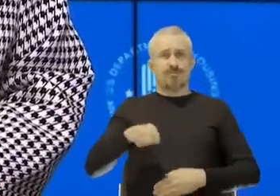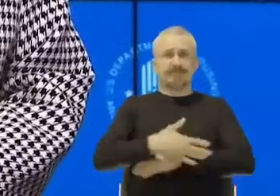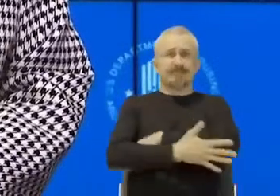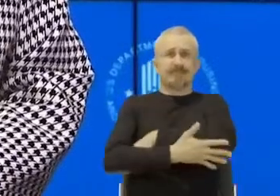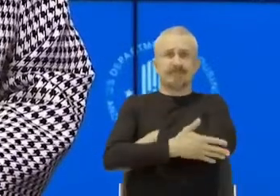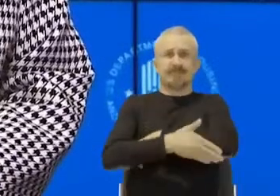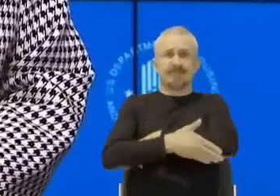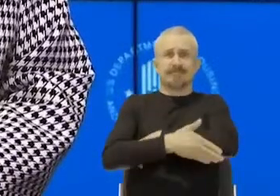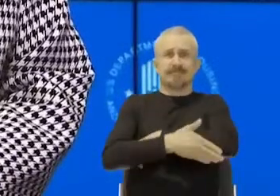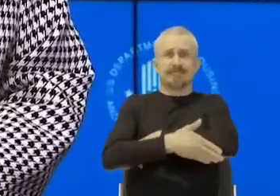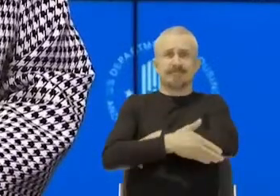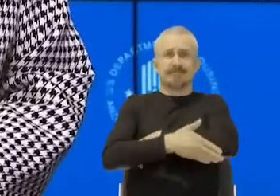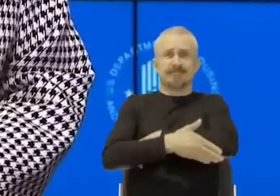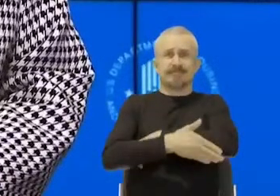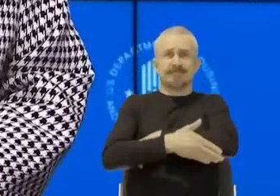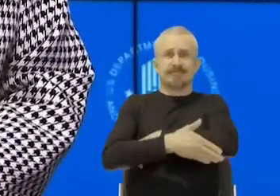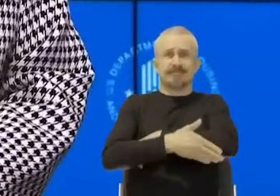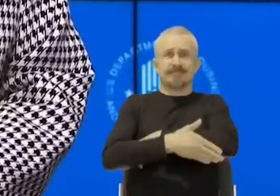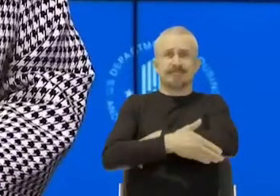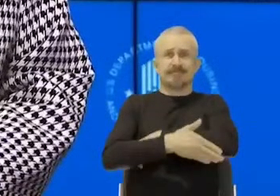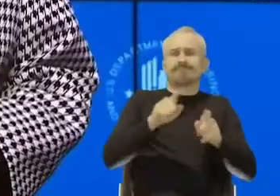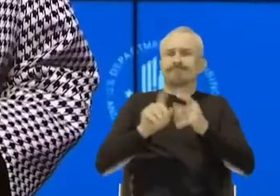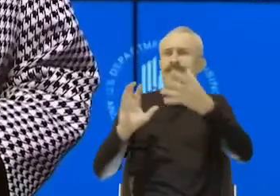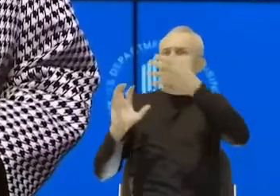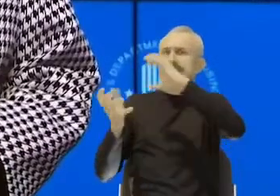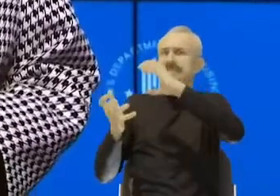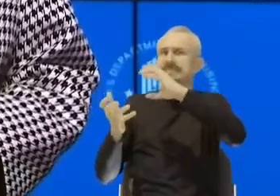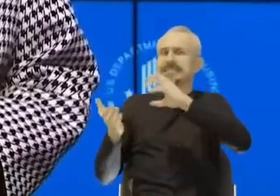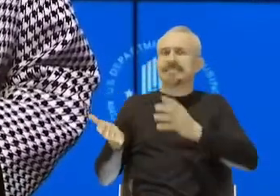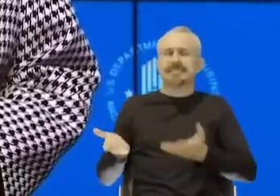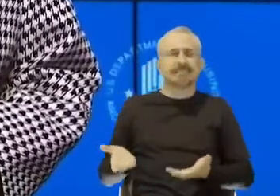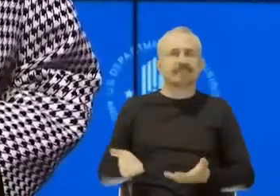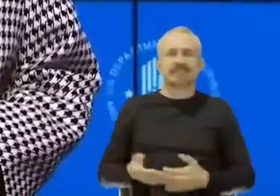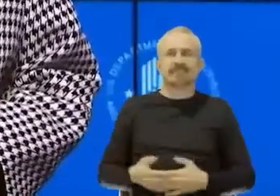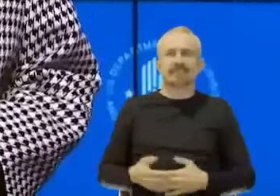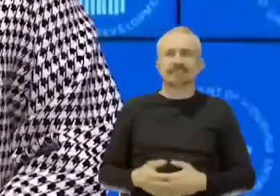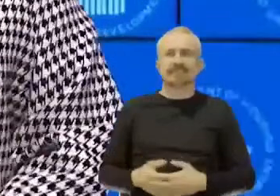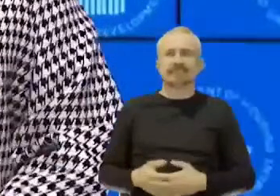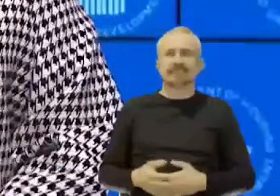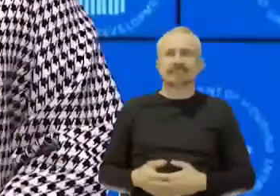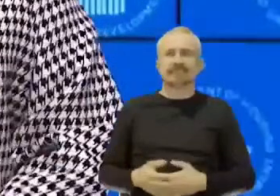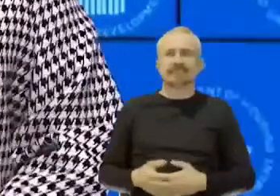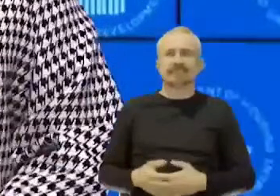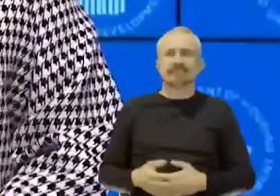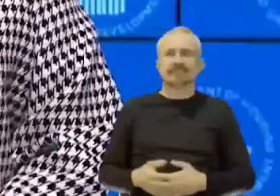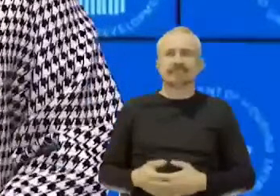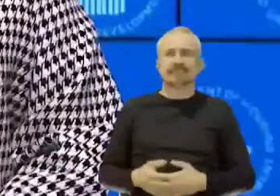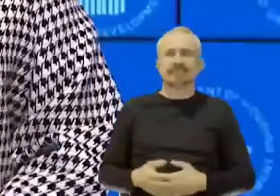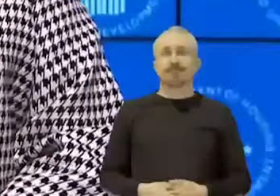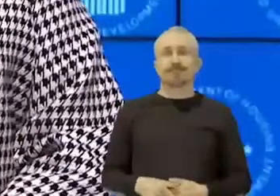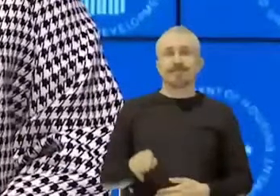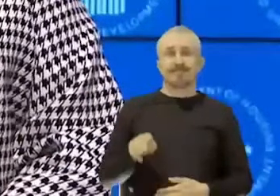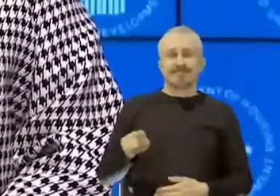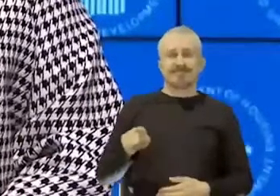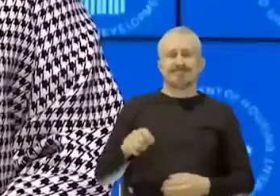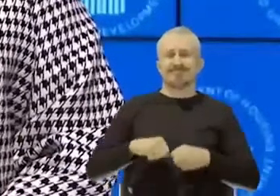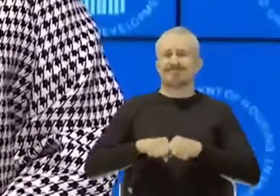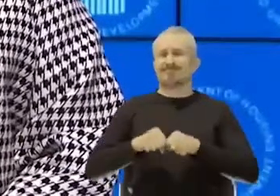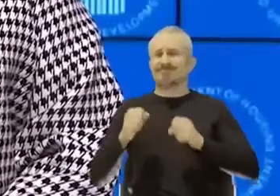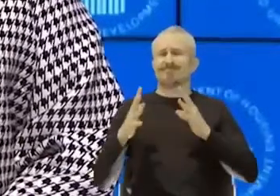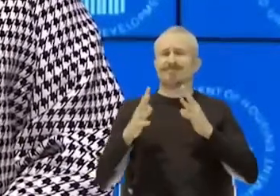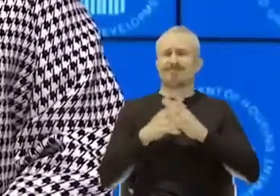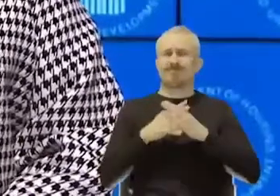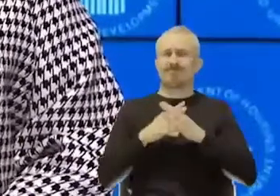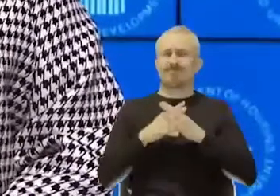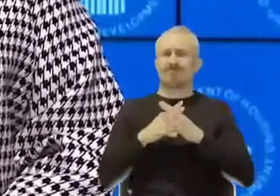and supply chain crisis that will fall most heavily on the most vulnerable. It has created a wave of refugees in